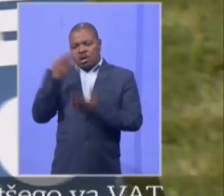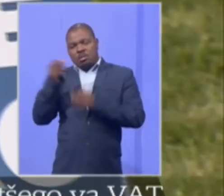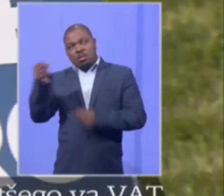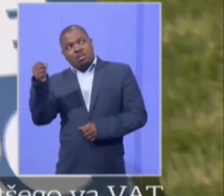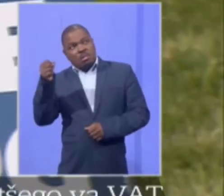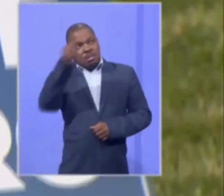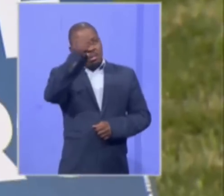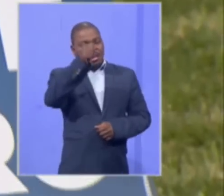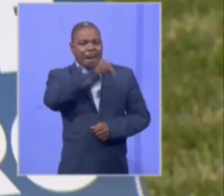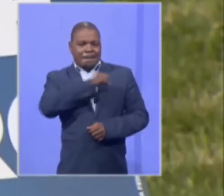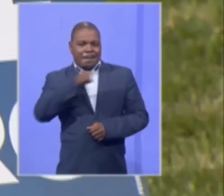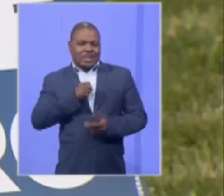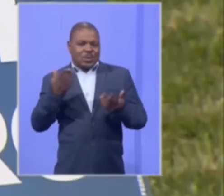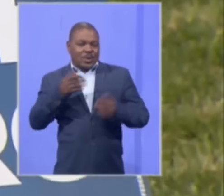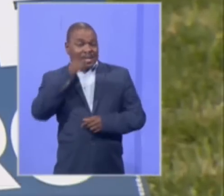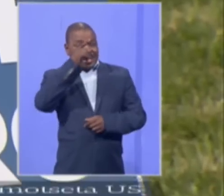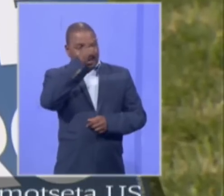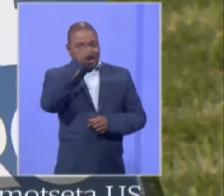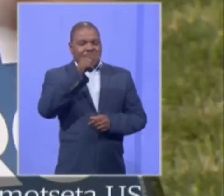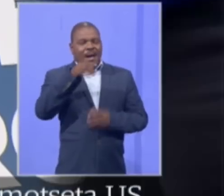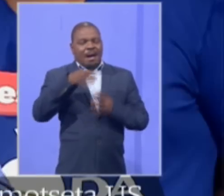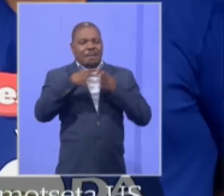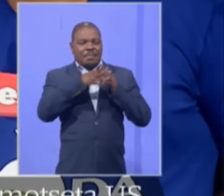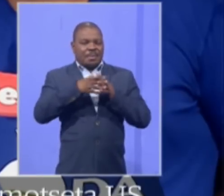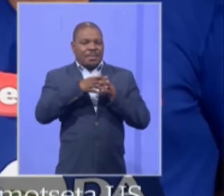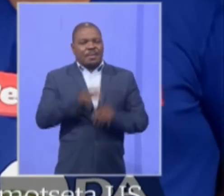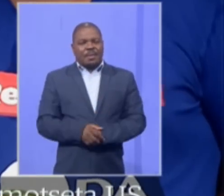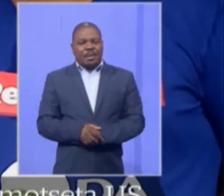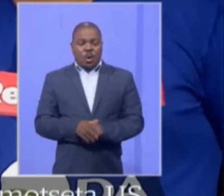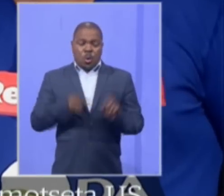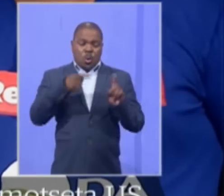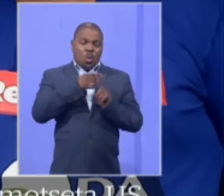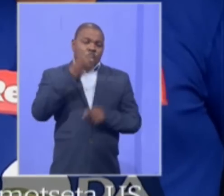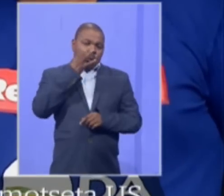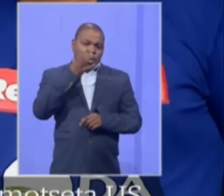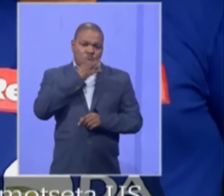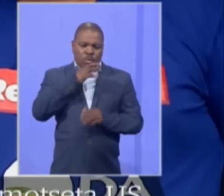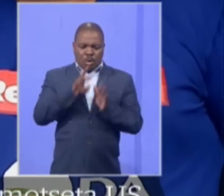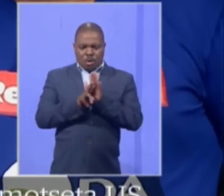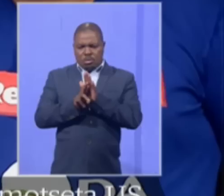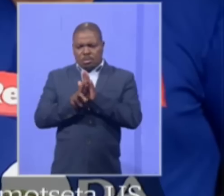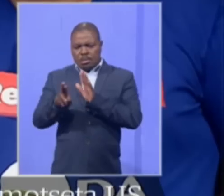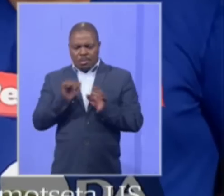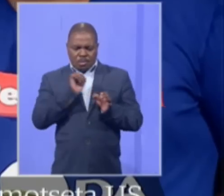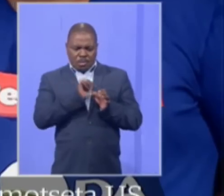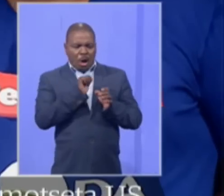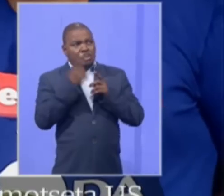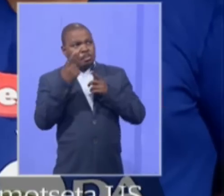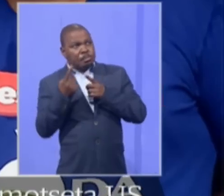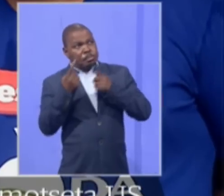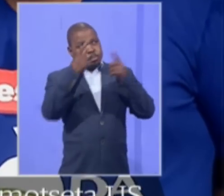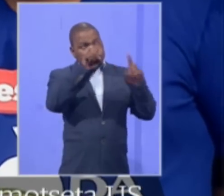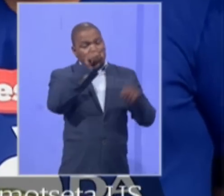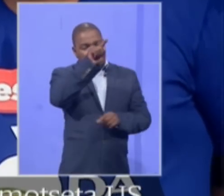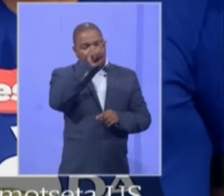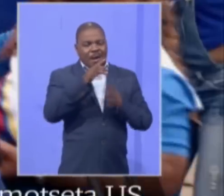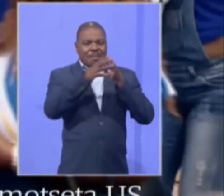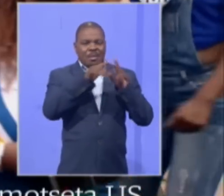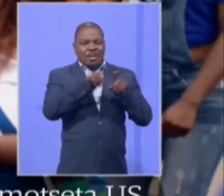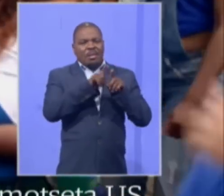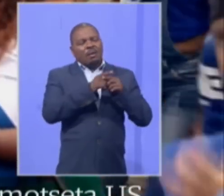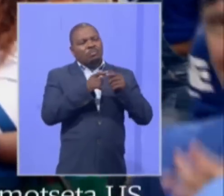se morago ga go rakwa ga Ibrahim Rasool. Zille o re dikemedi tša mokgatlo wa gabo di ile ka USA go swara kopano le mongwaledi wa mmušo